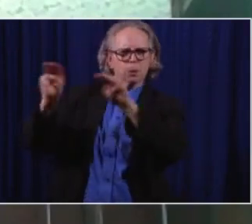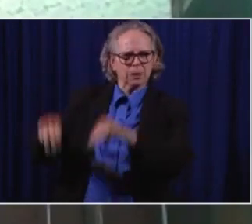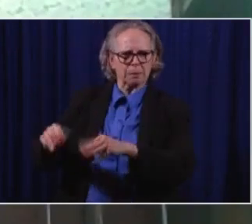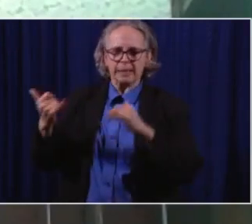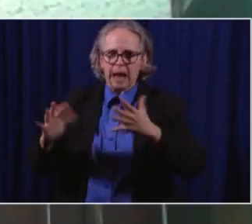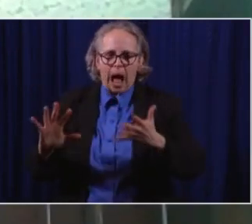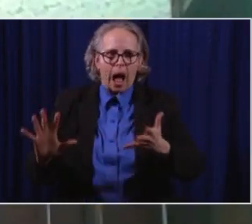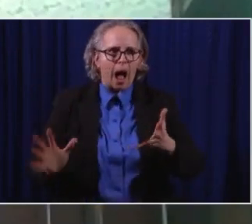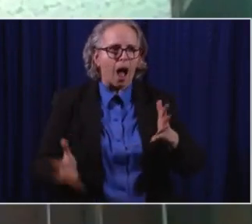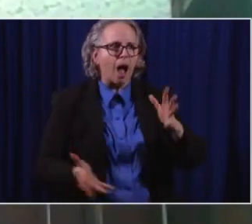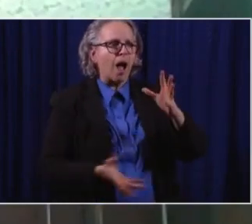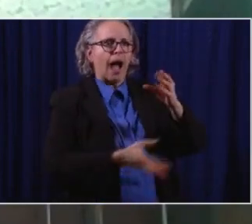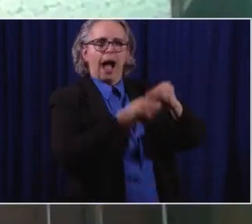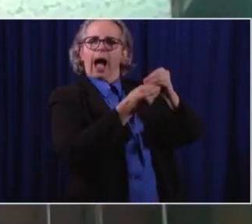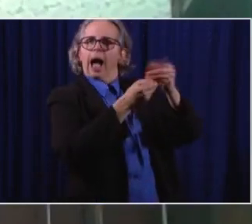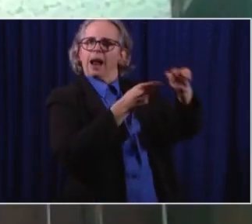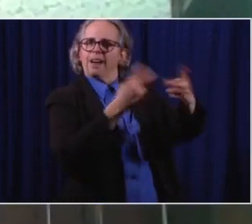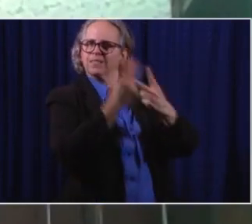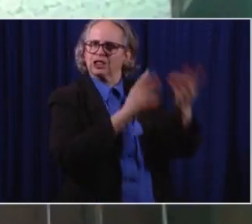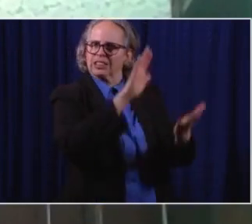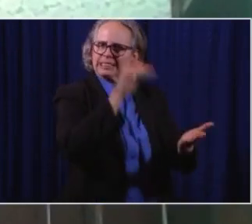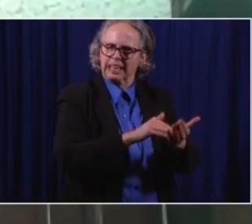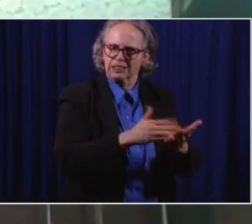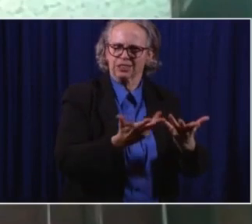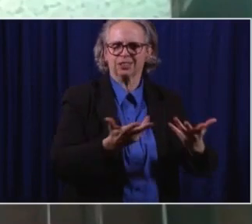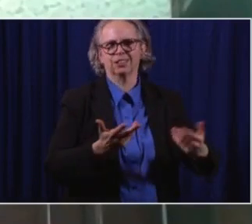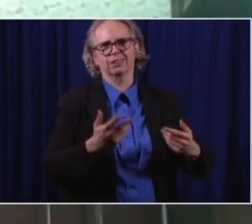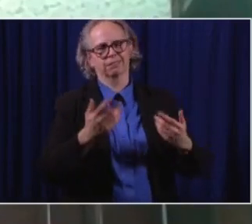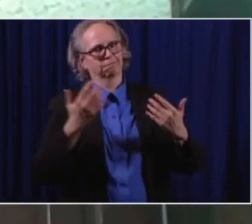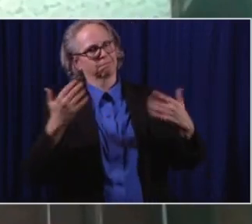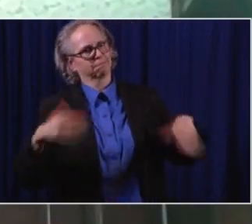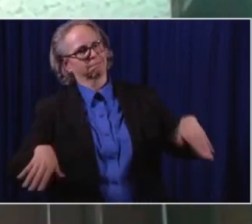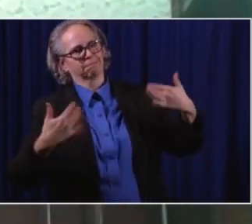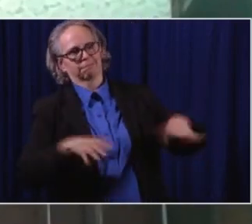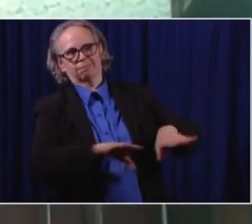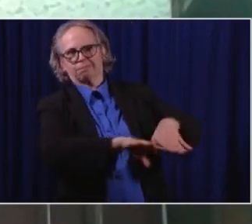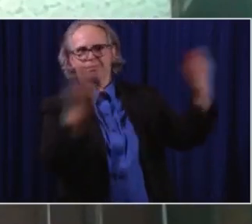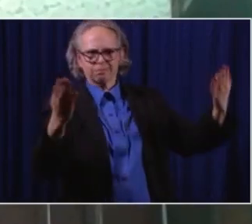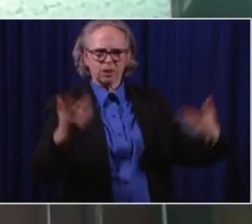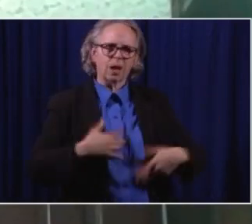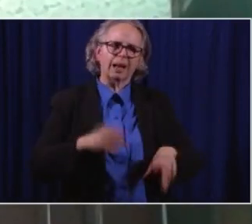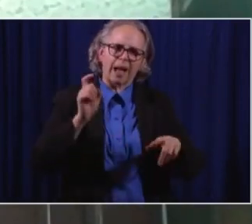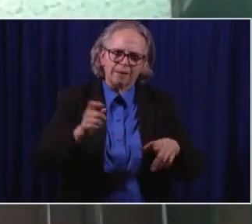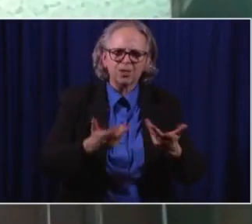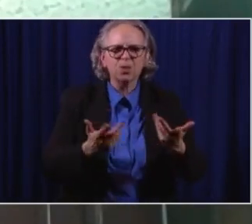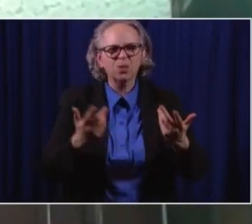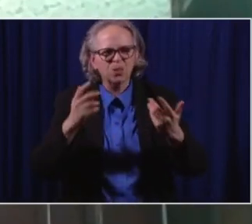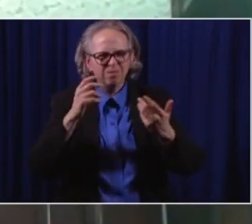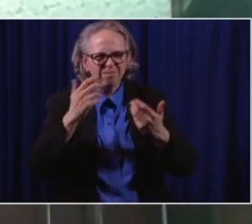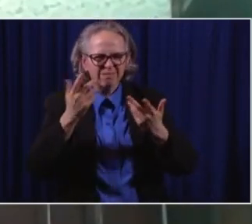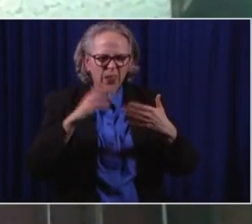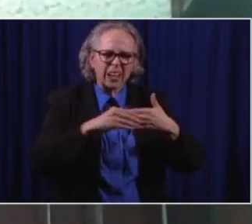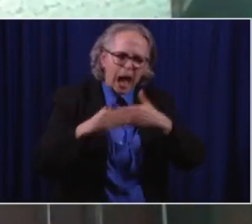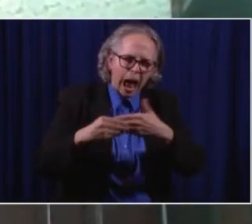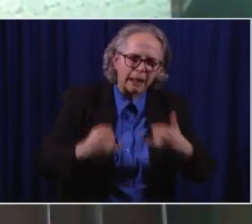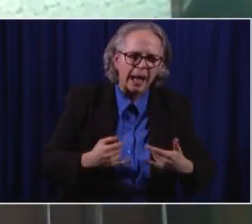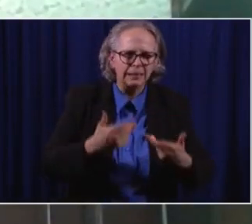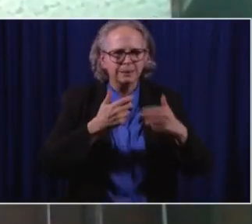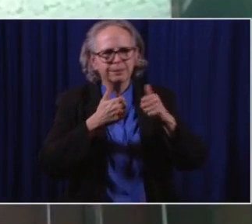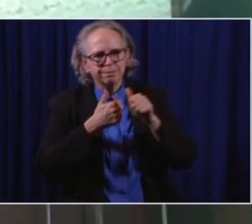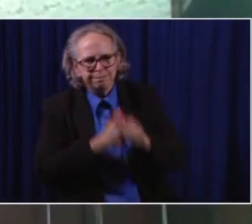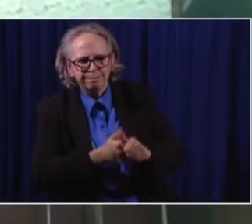had COVID to deal with, as everyone else has. So we are working our way toward opening. Can't tell you an